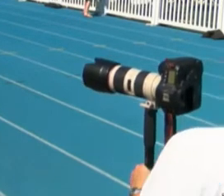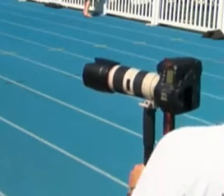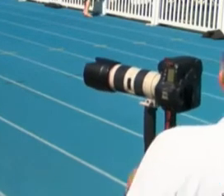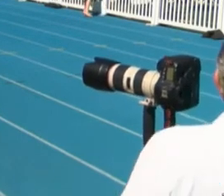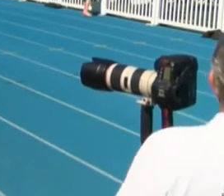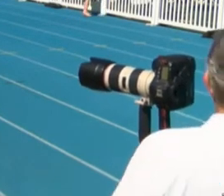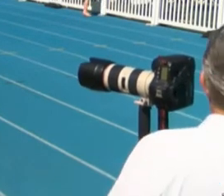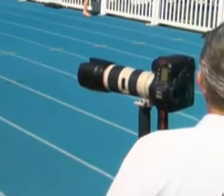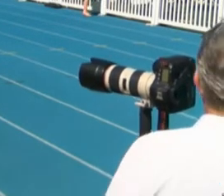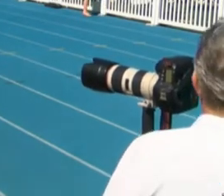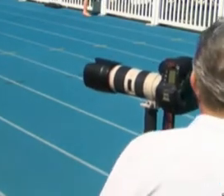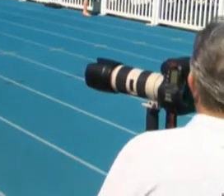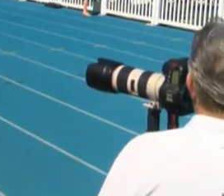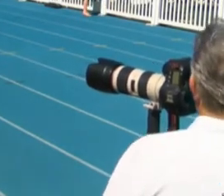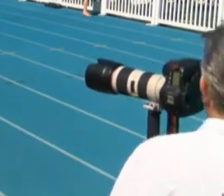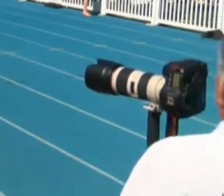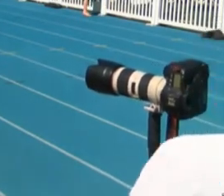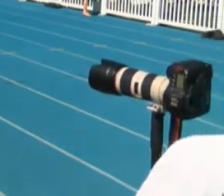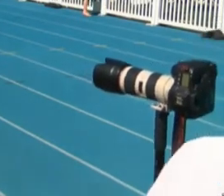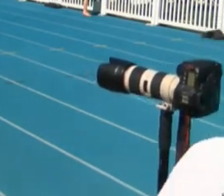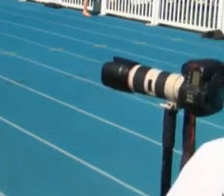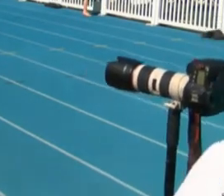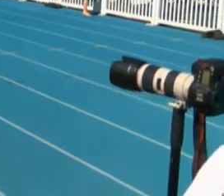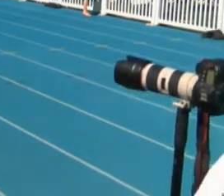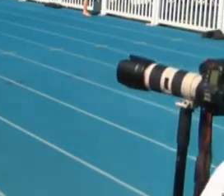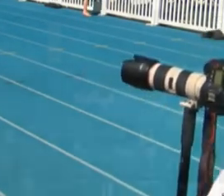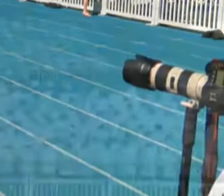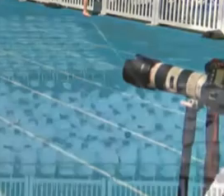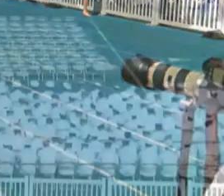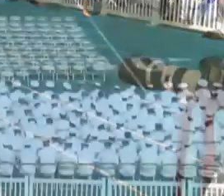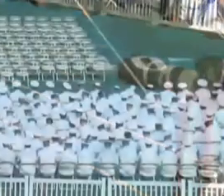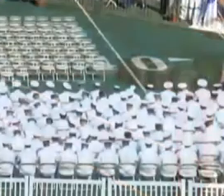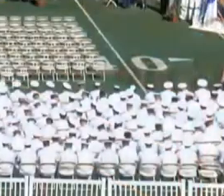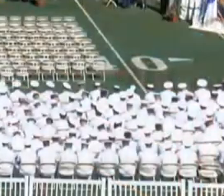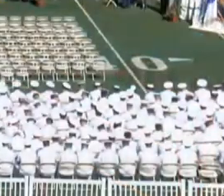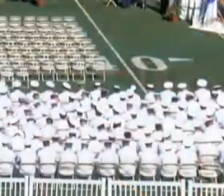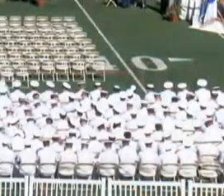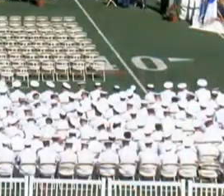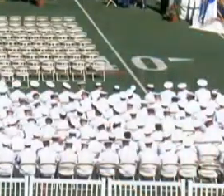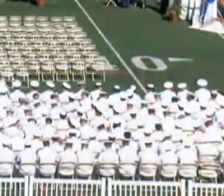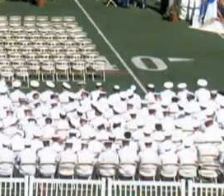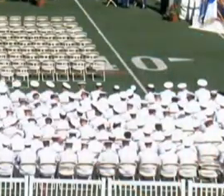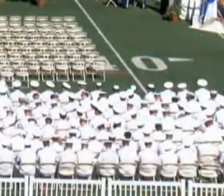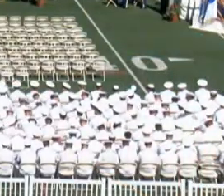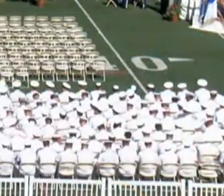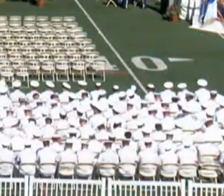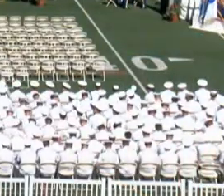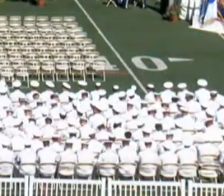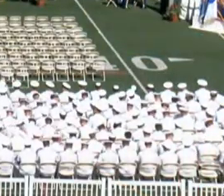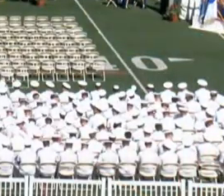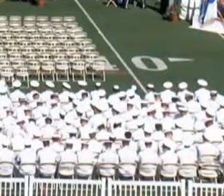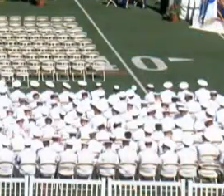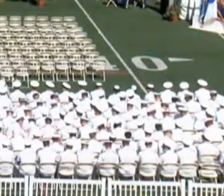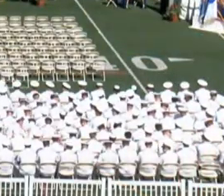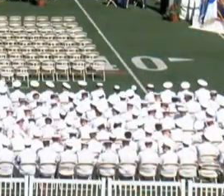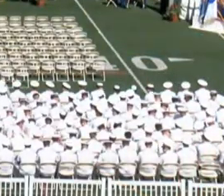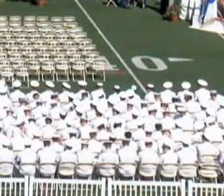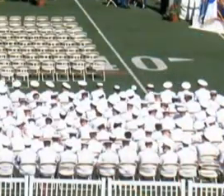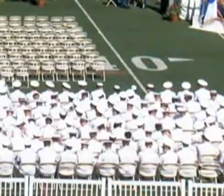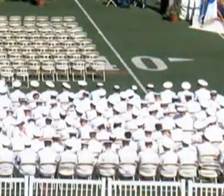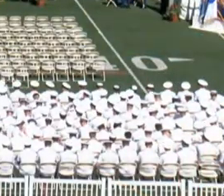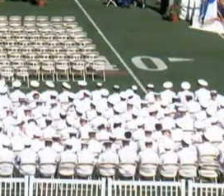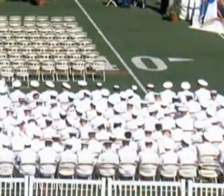in 1971, he was commissioned as second lieutenant in the U.S. Marine Corps. During his time of more than 4 decades